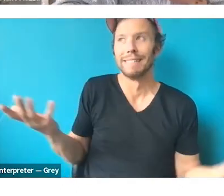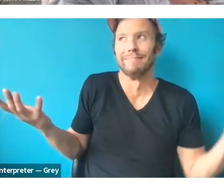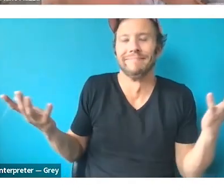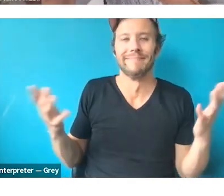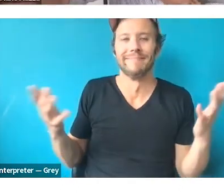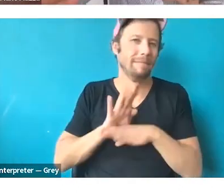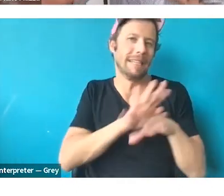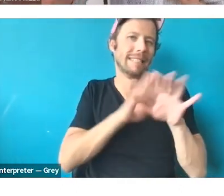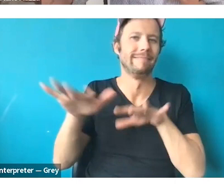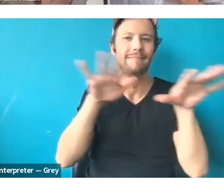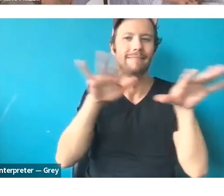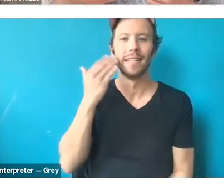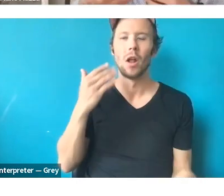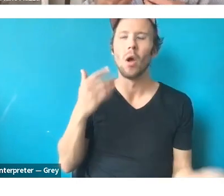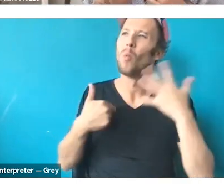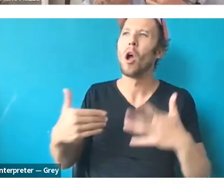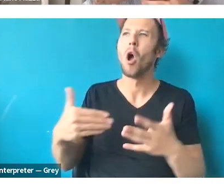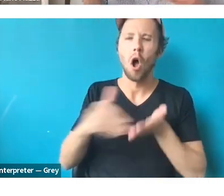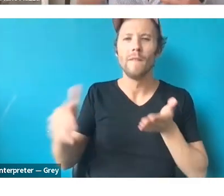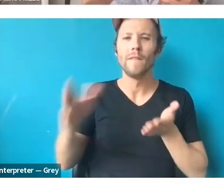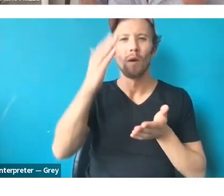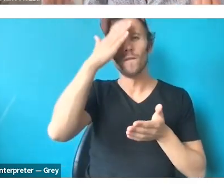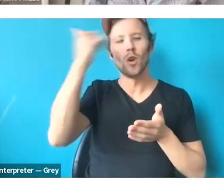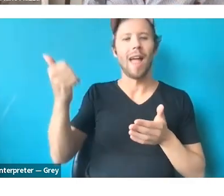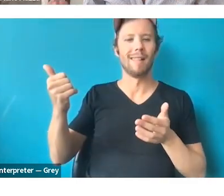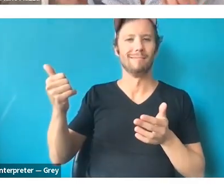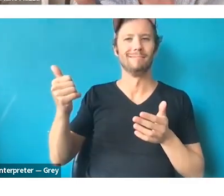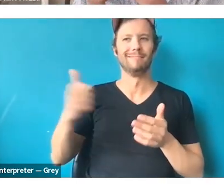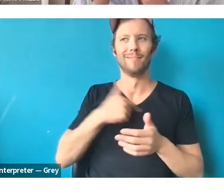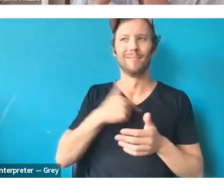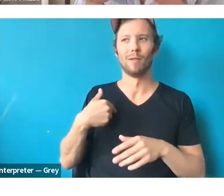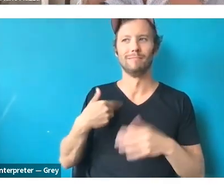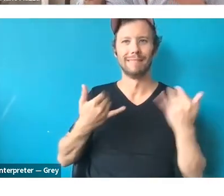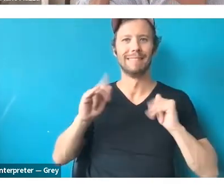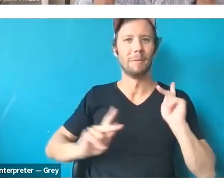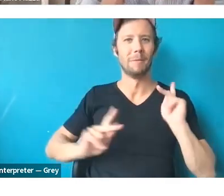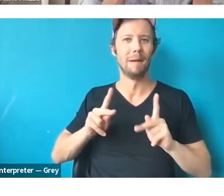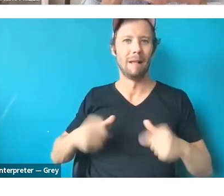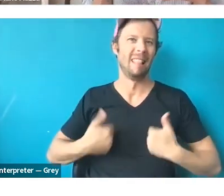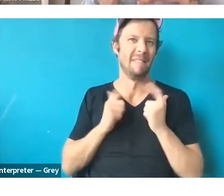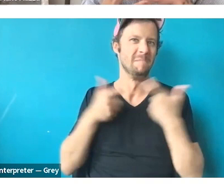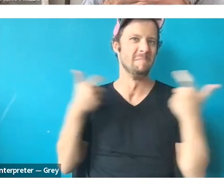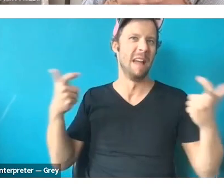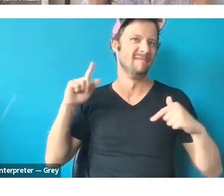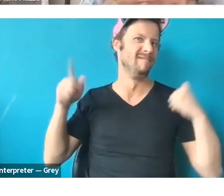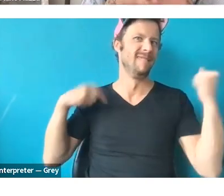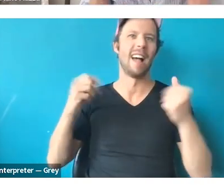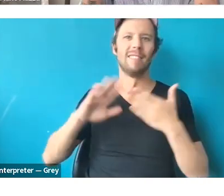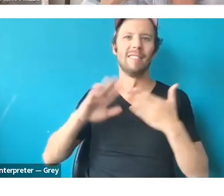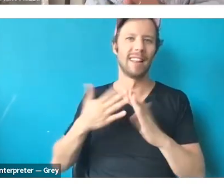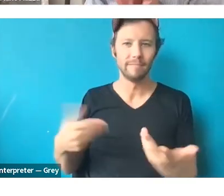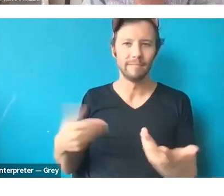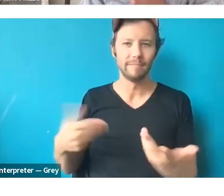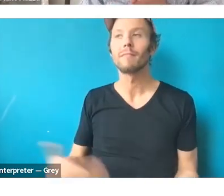a person on the other side of the cashier, right? Like, it's like, how do we make and foster and forage